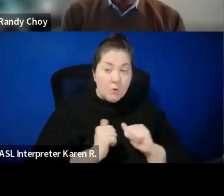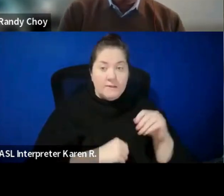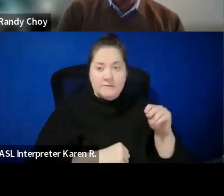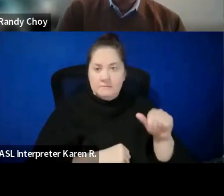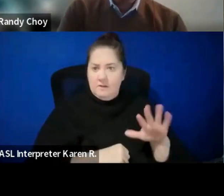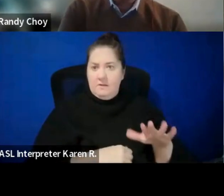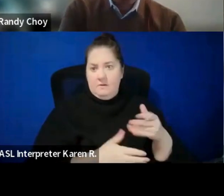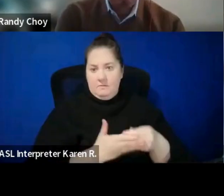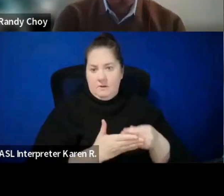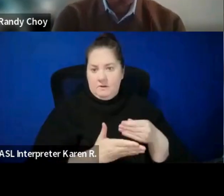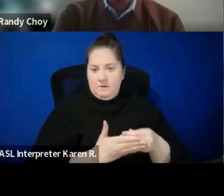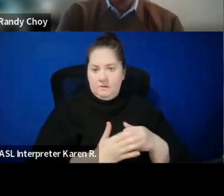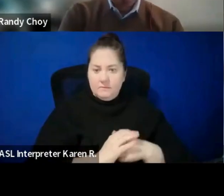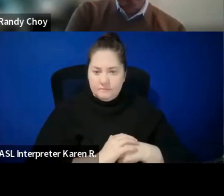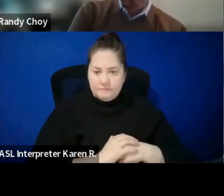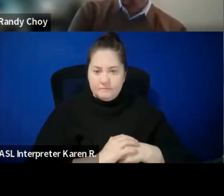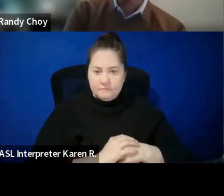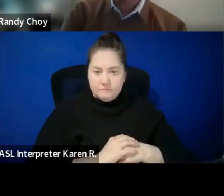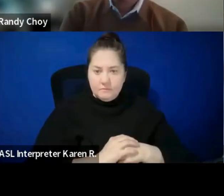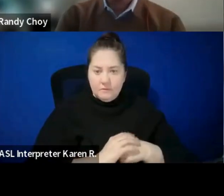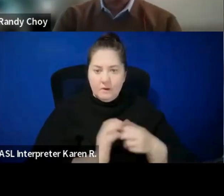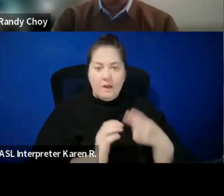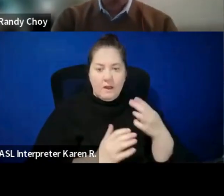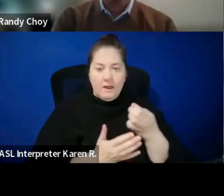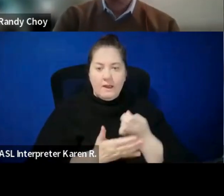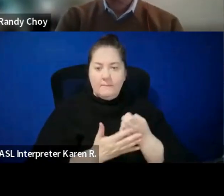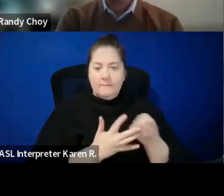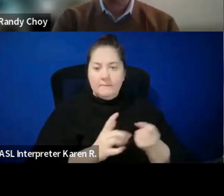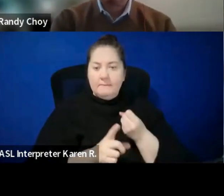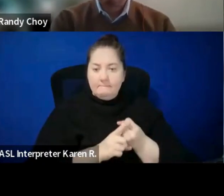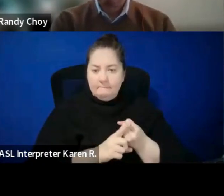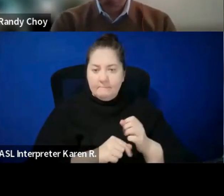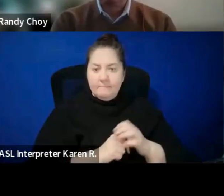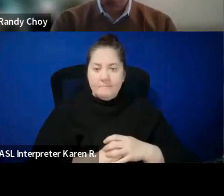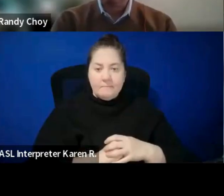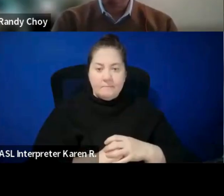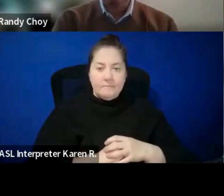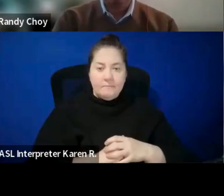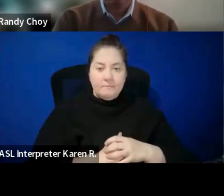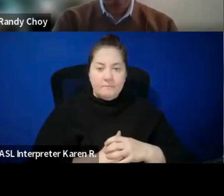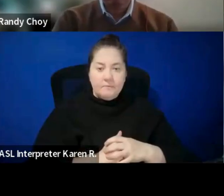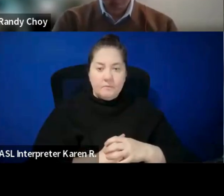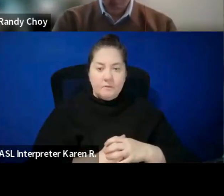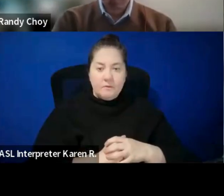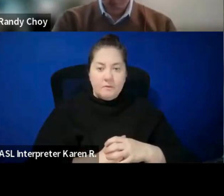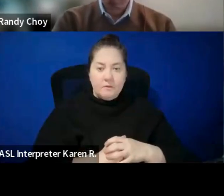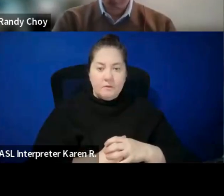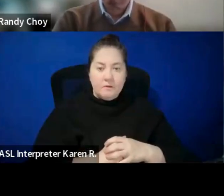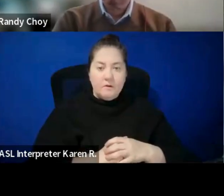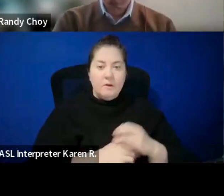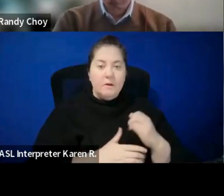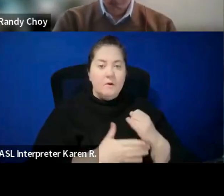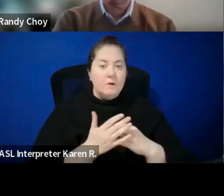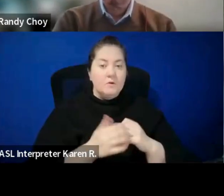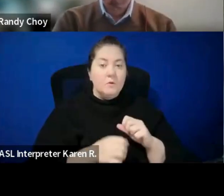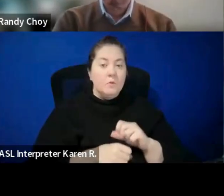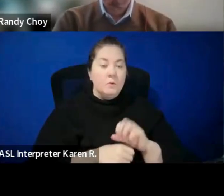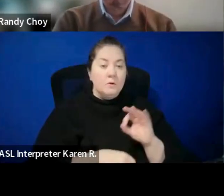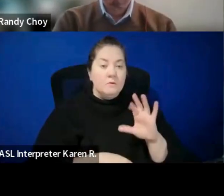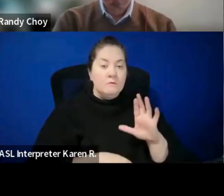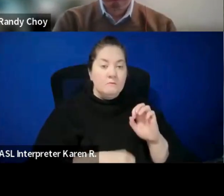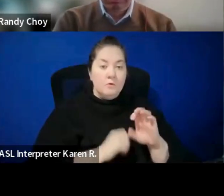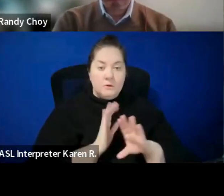their hard-earned dollars. And so there's a high economic impact. And also arts as a workforce development